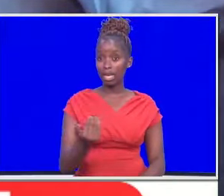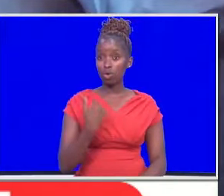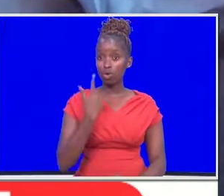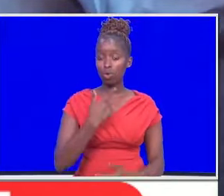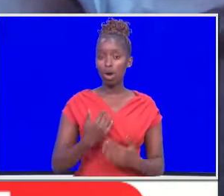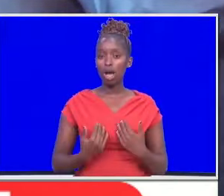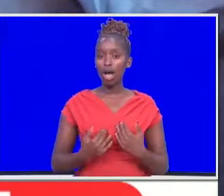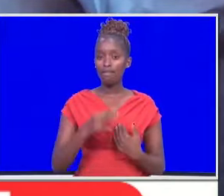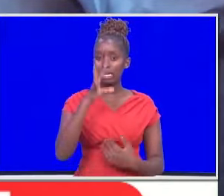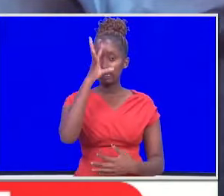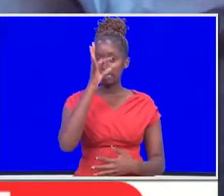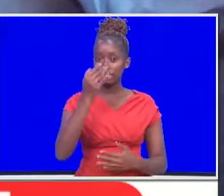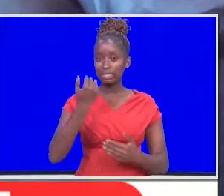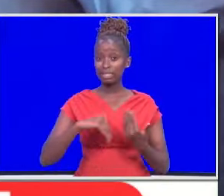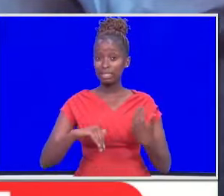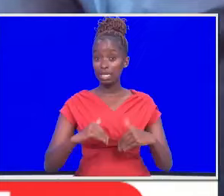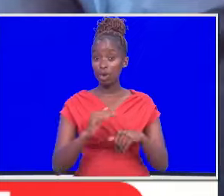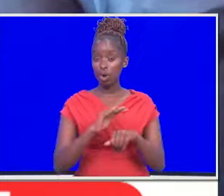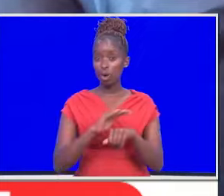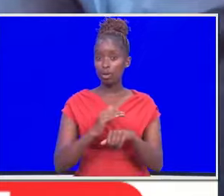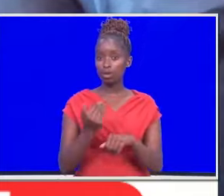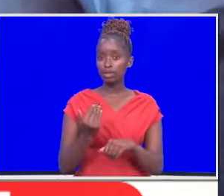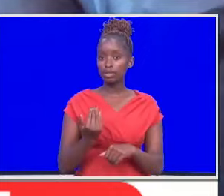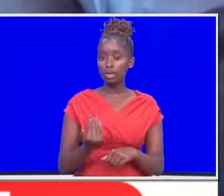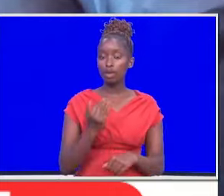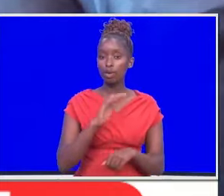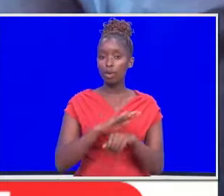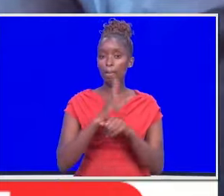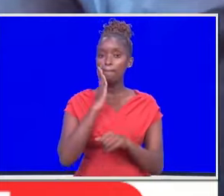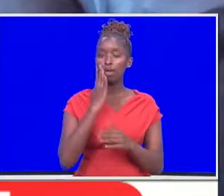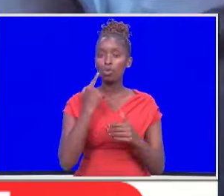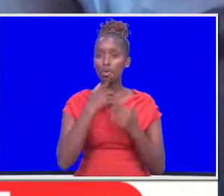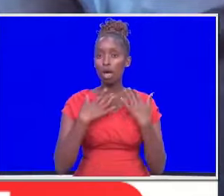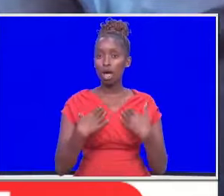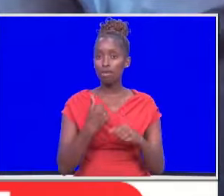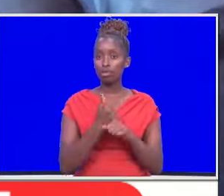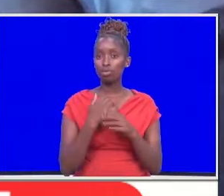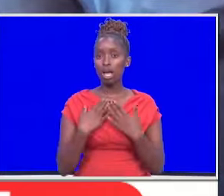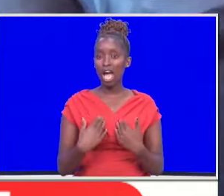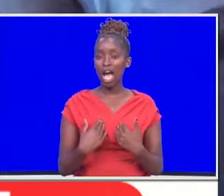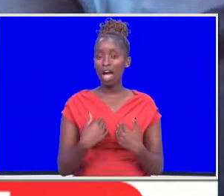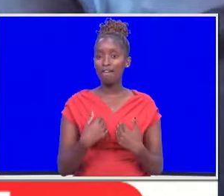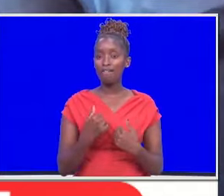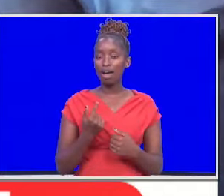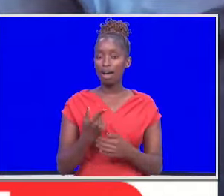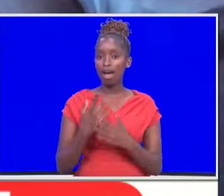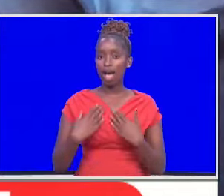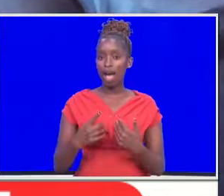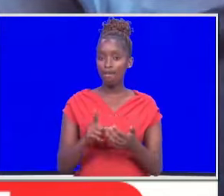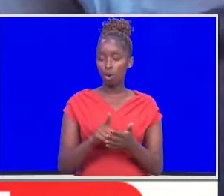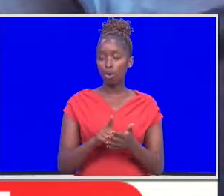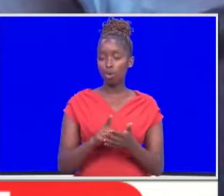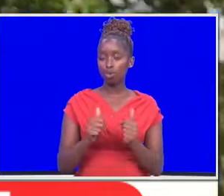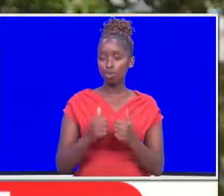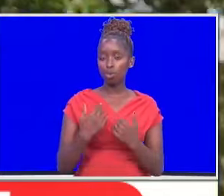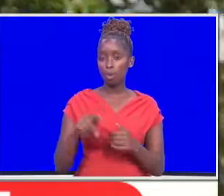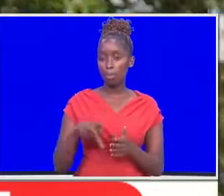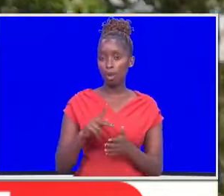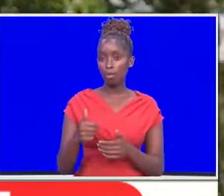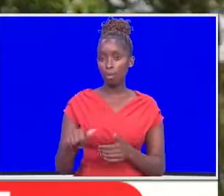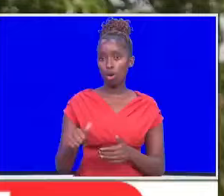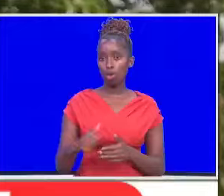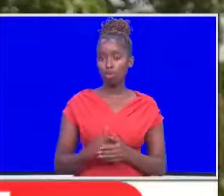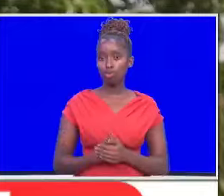while arresting his mother on Wednesday, May 29 afternoon of an alleged death, as Chichi Josephine now tells us.